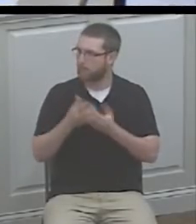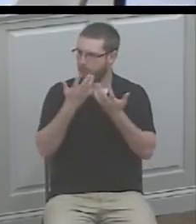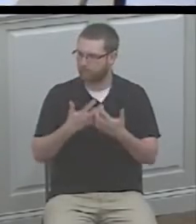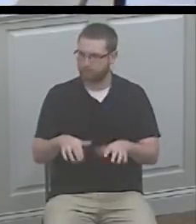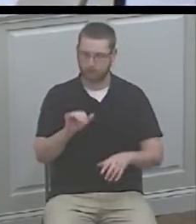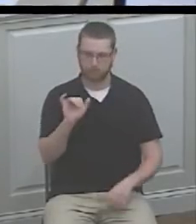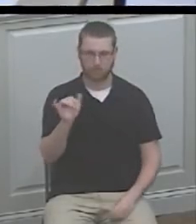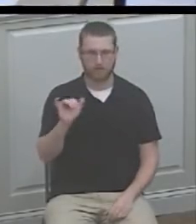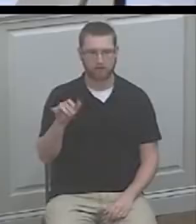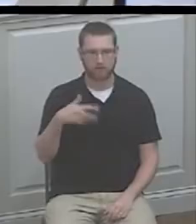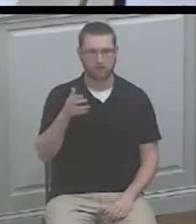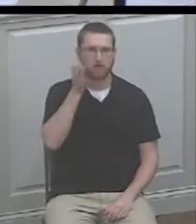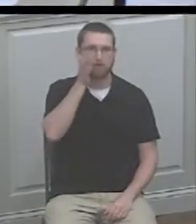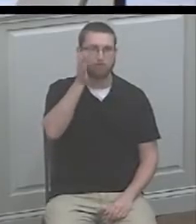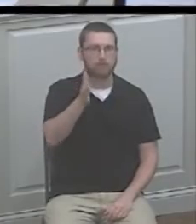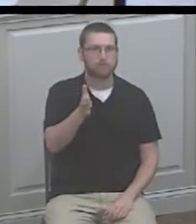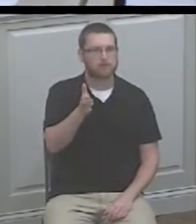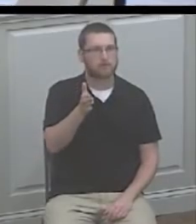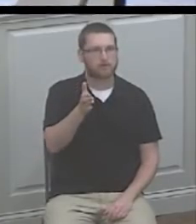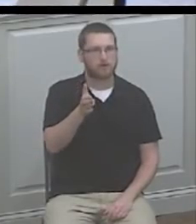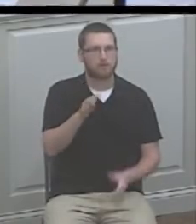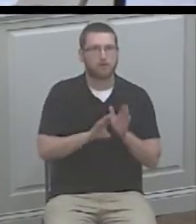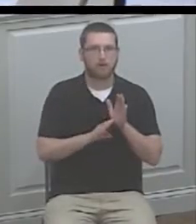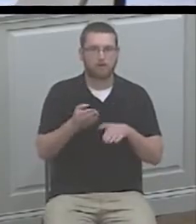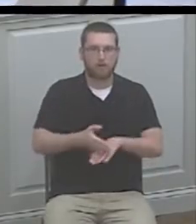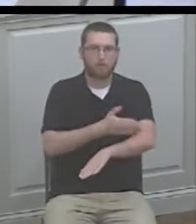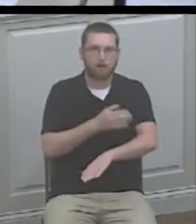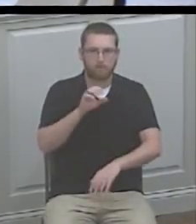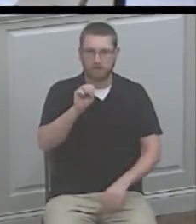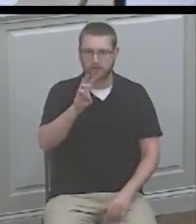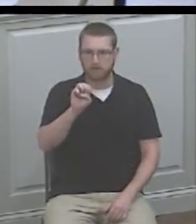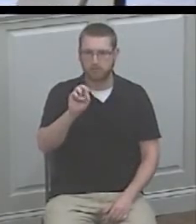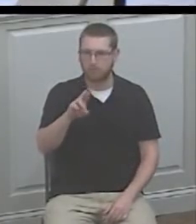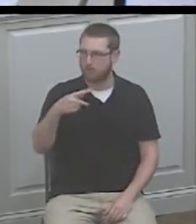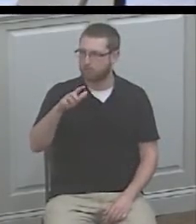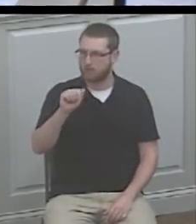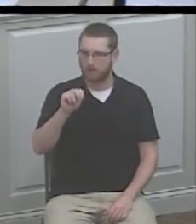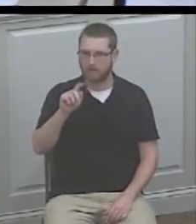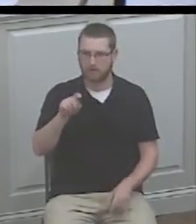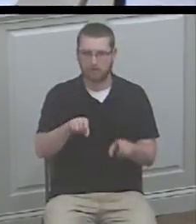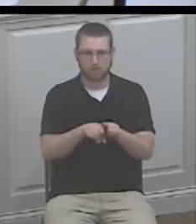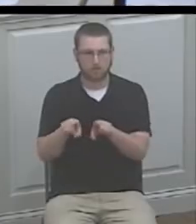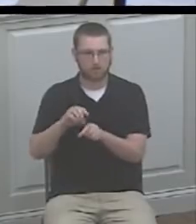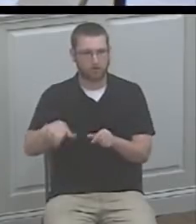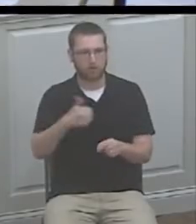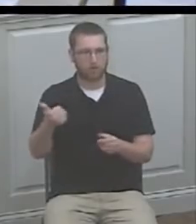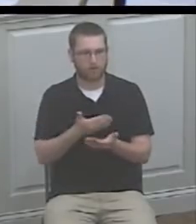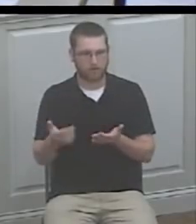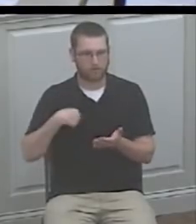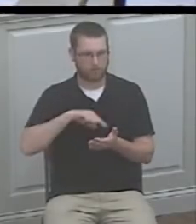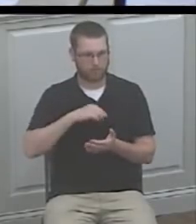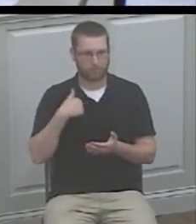our future improvement to the sewer plant and other things that we have in front of this